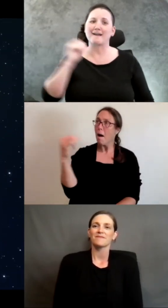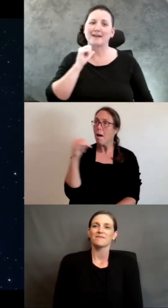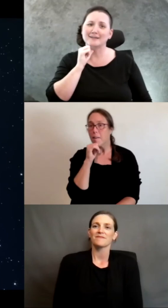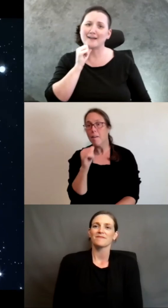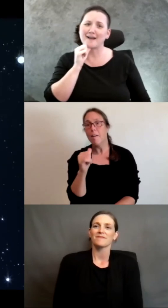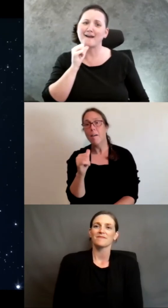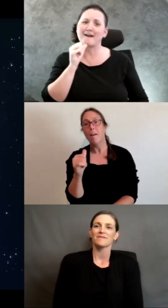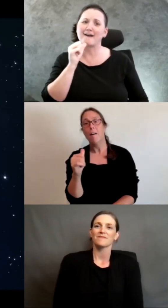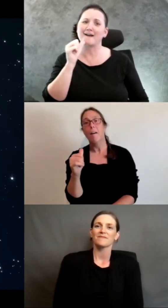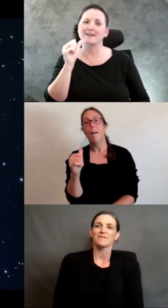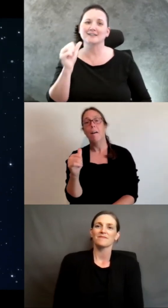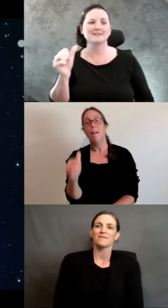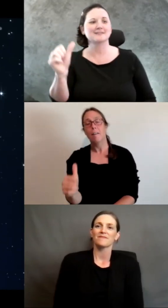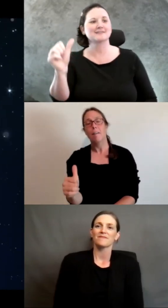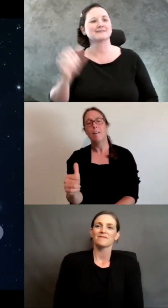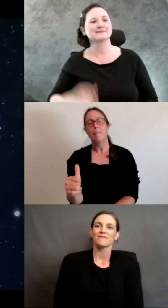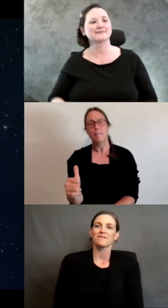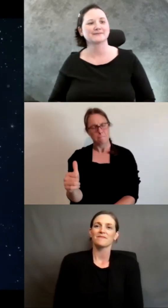Why not?